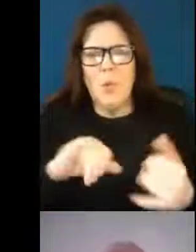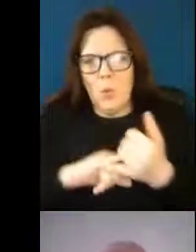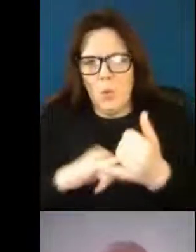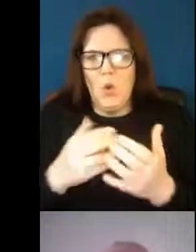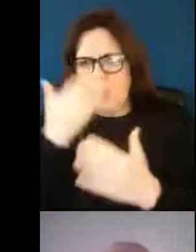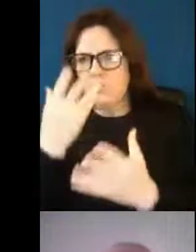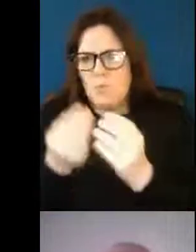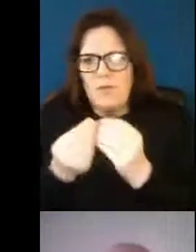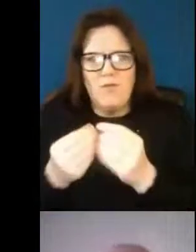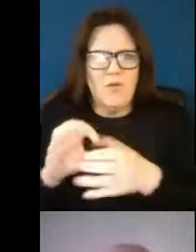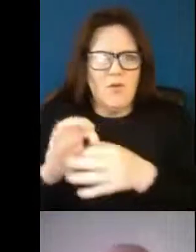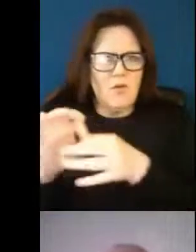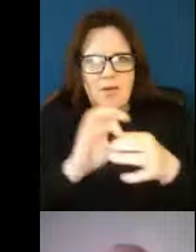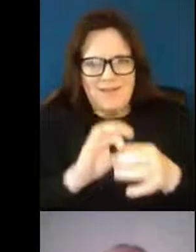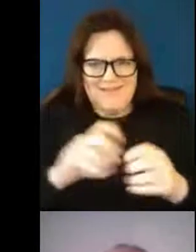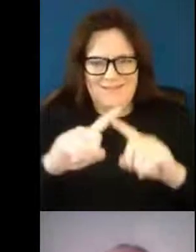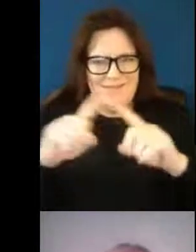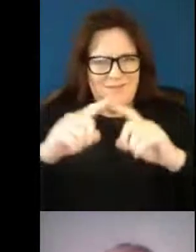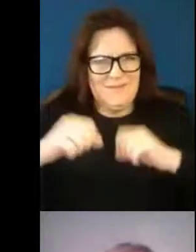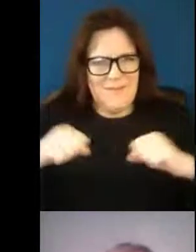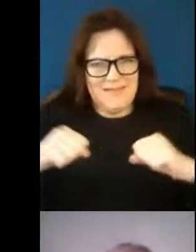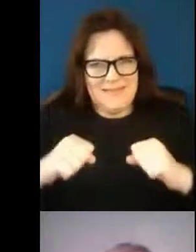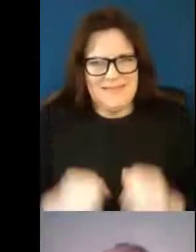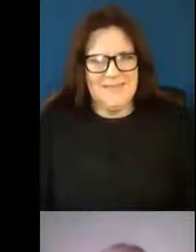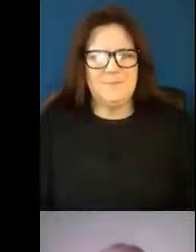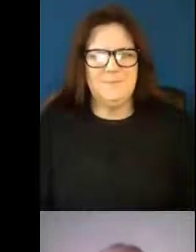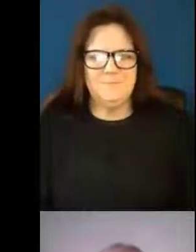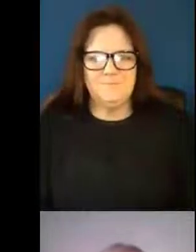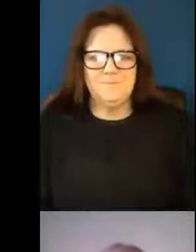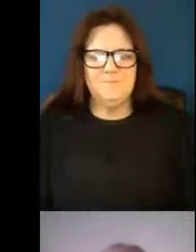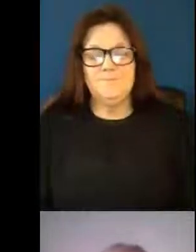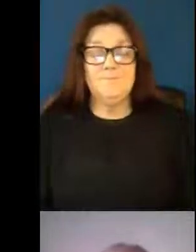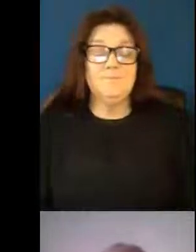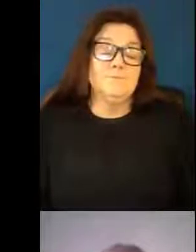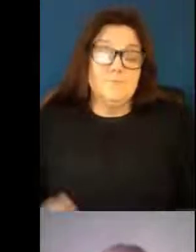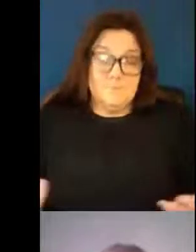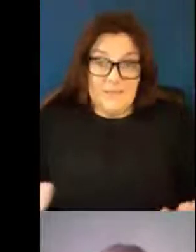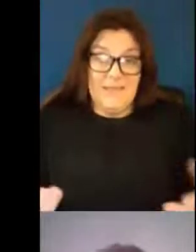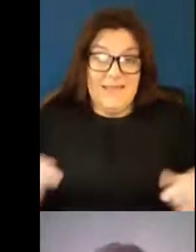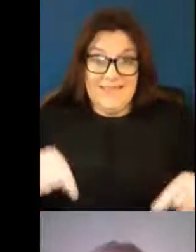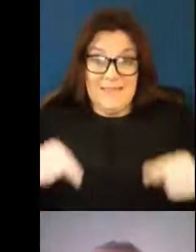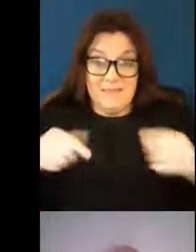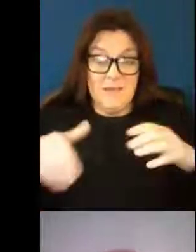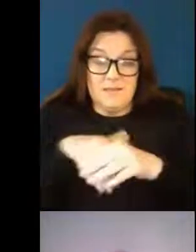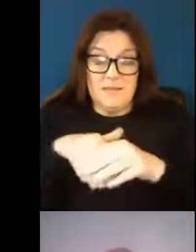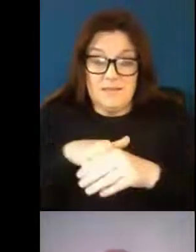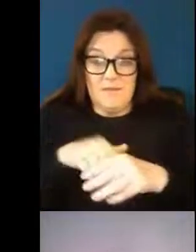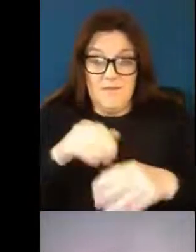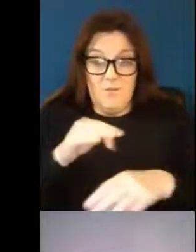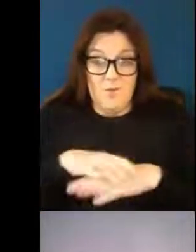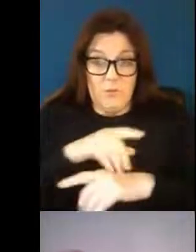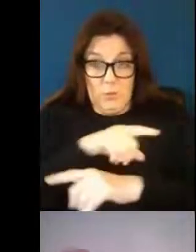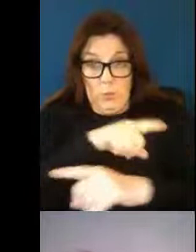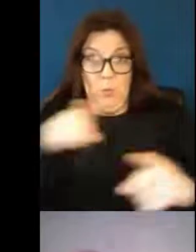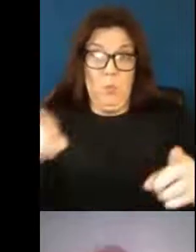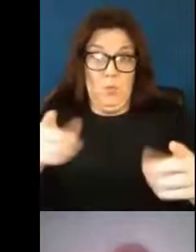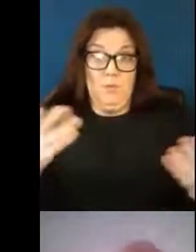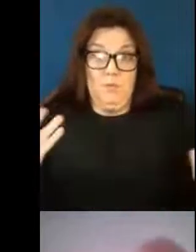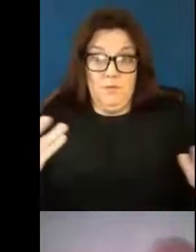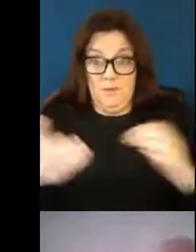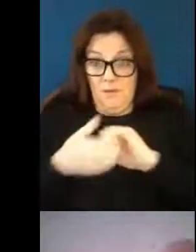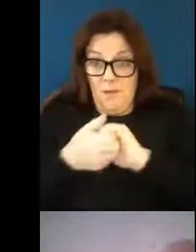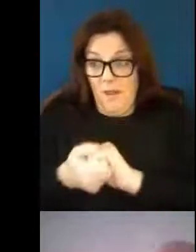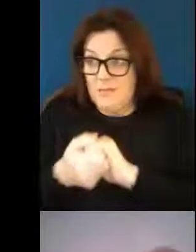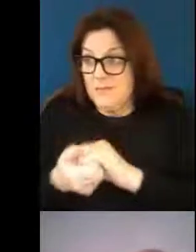together within particular spaces? And in this context, obviously, it's you as